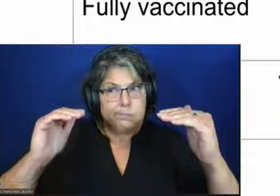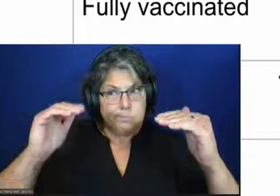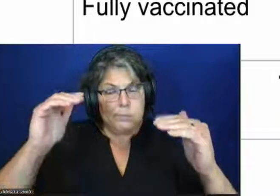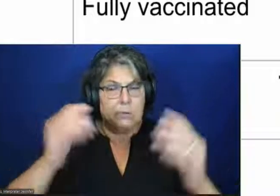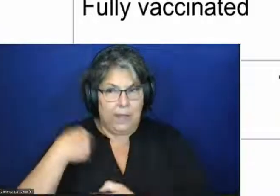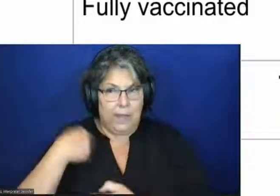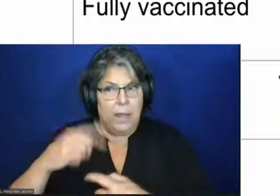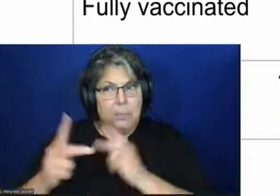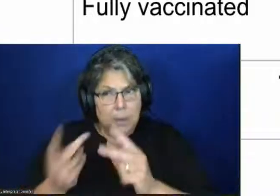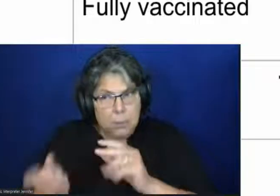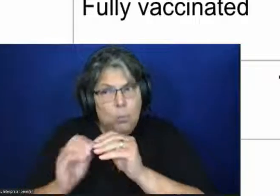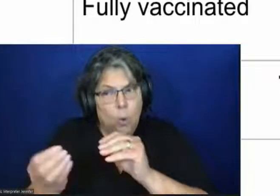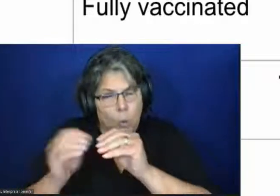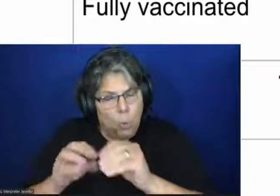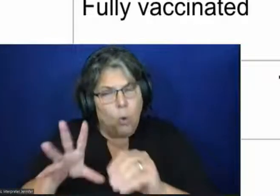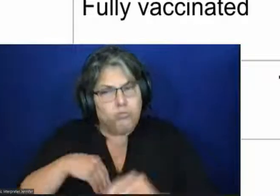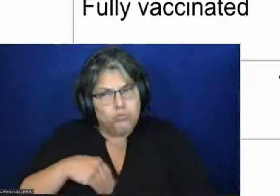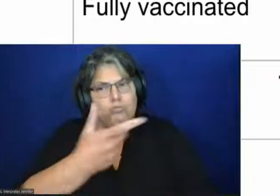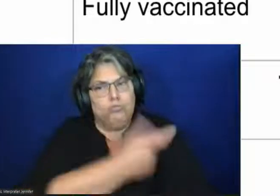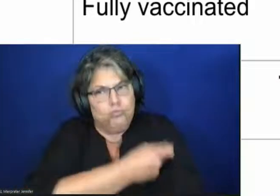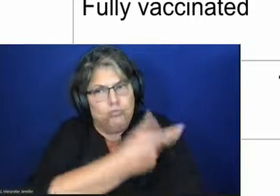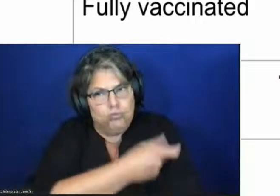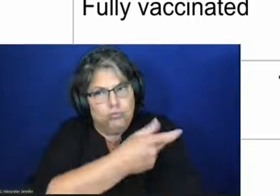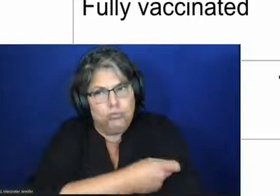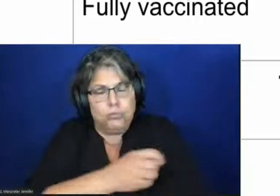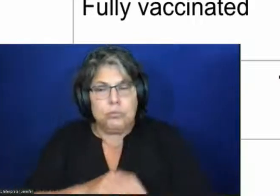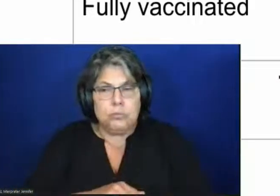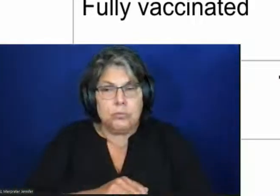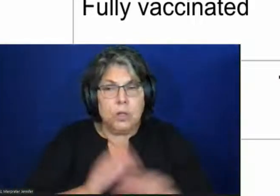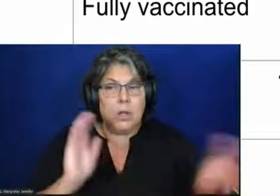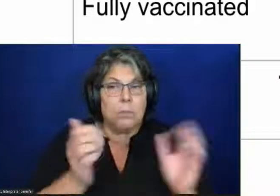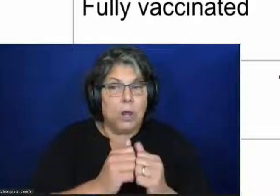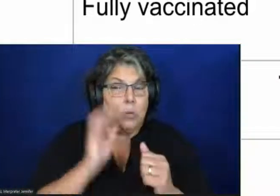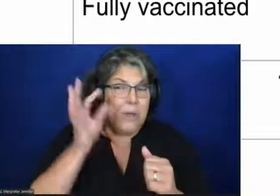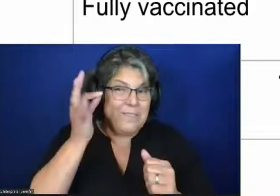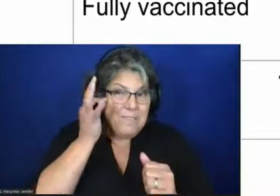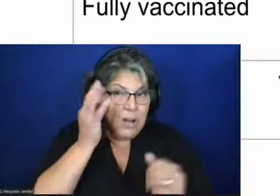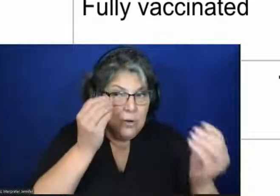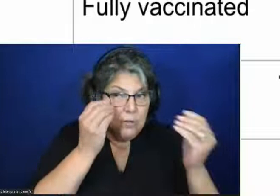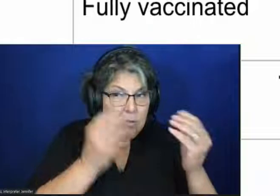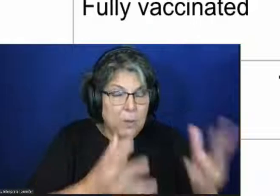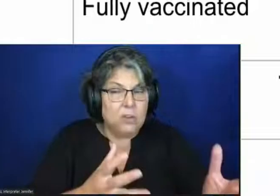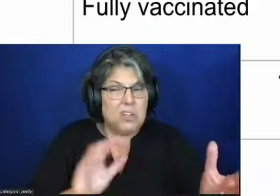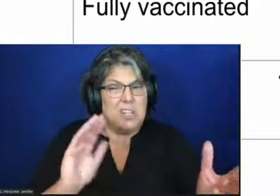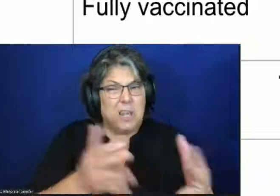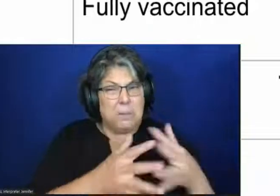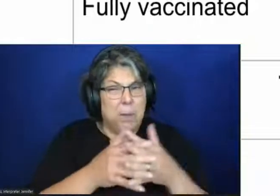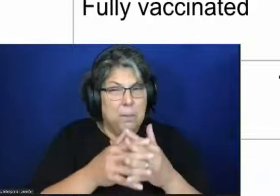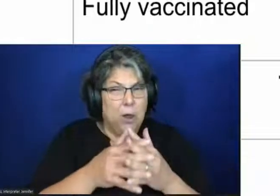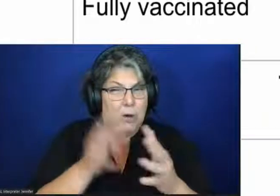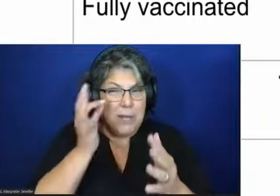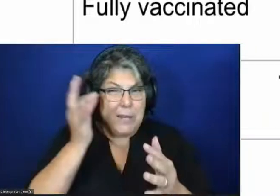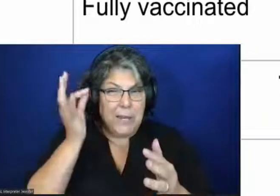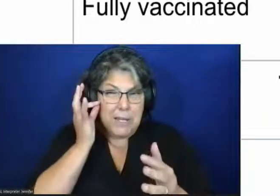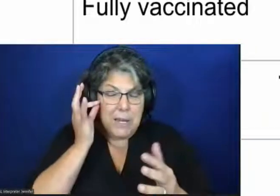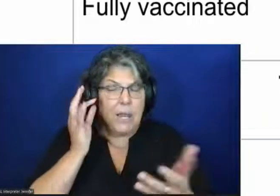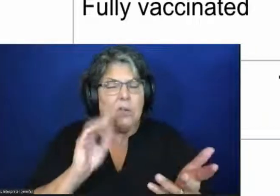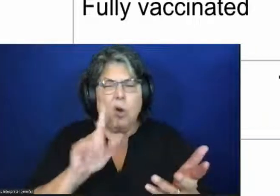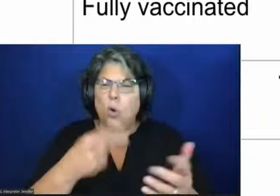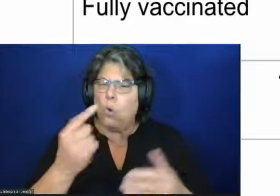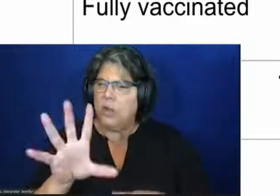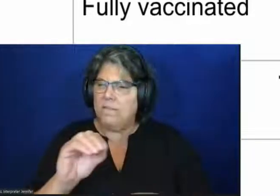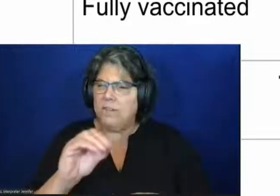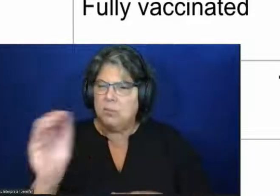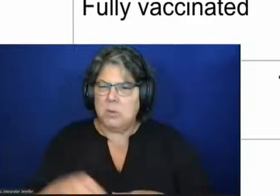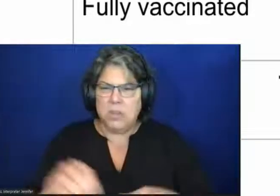vaccines. Using the federal data, it appears the American Indian community has had only 50% fully